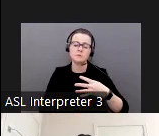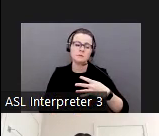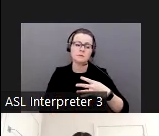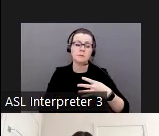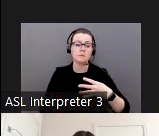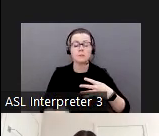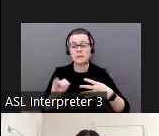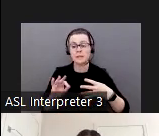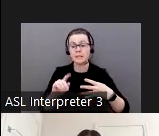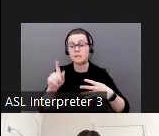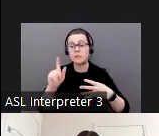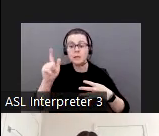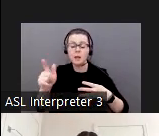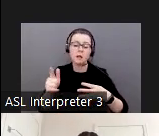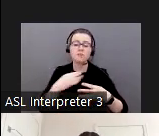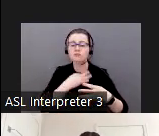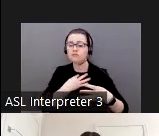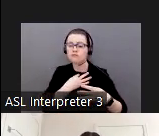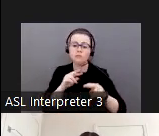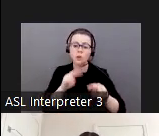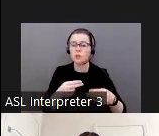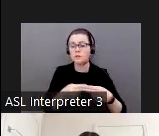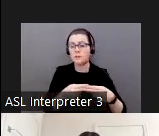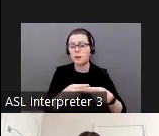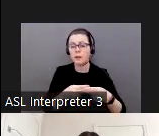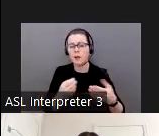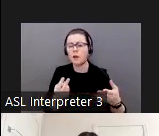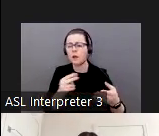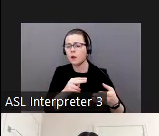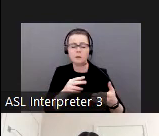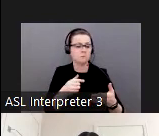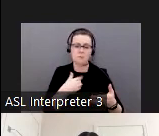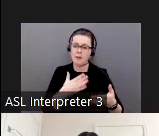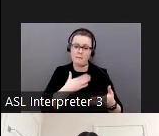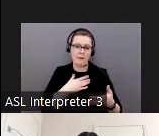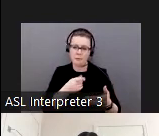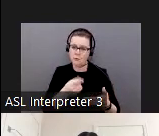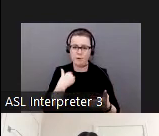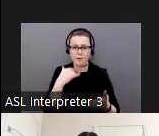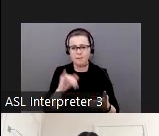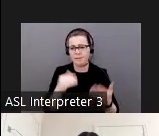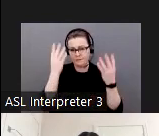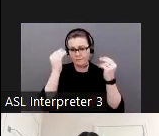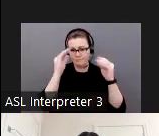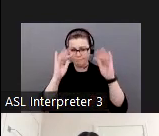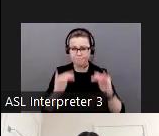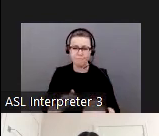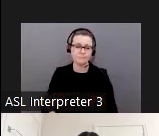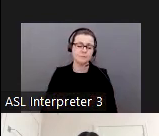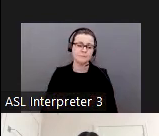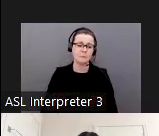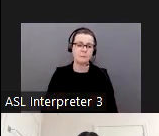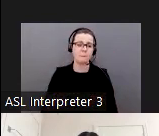if you access the slides later and you wanted to have a point of reference, I'm very happy for you to have this, of course. We also